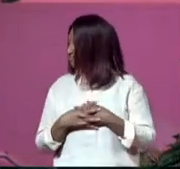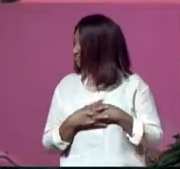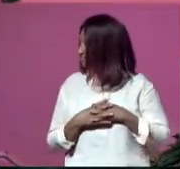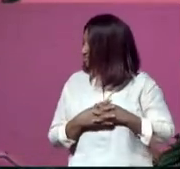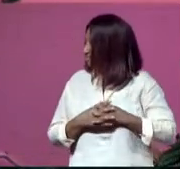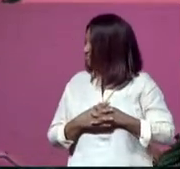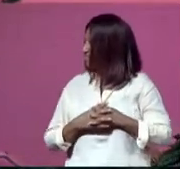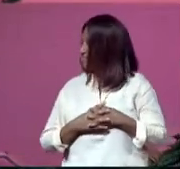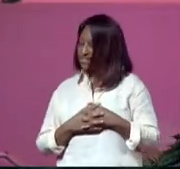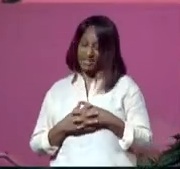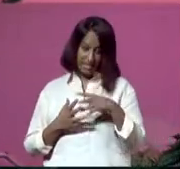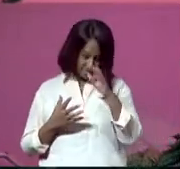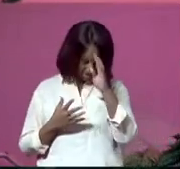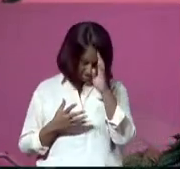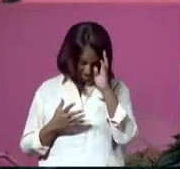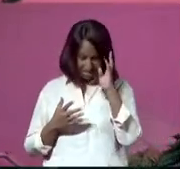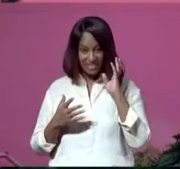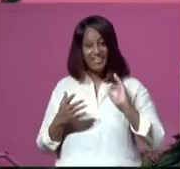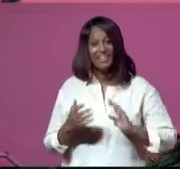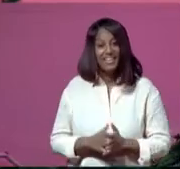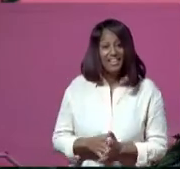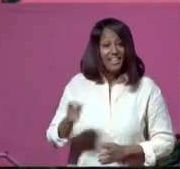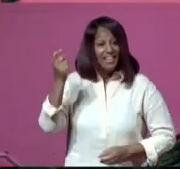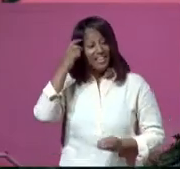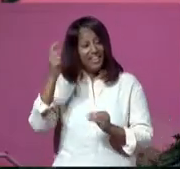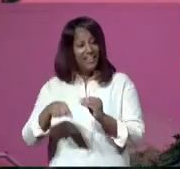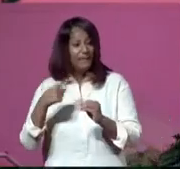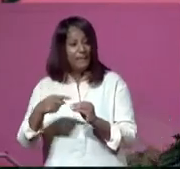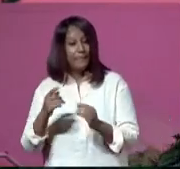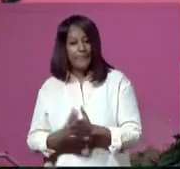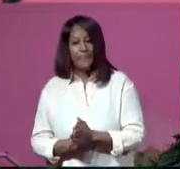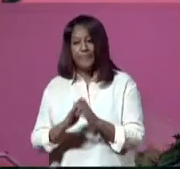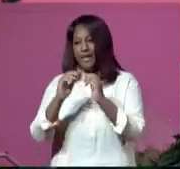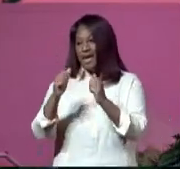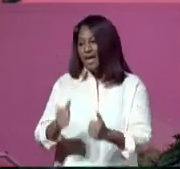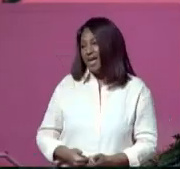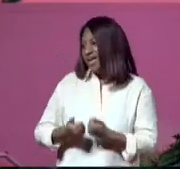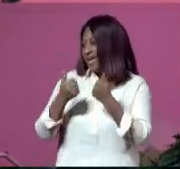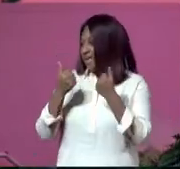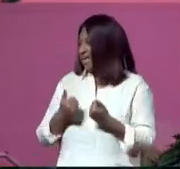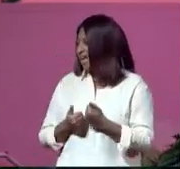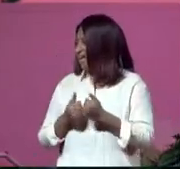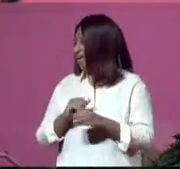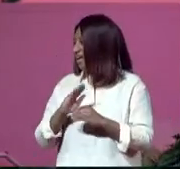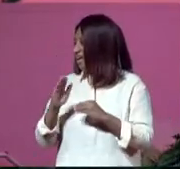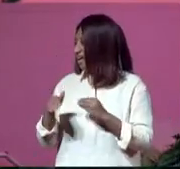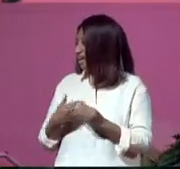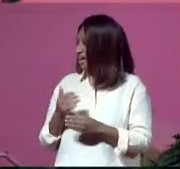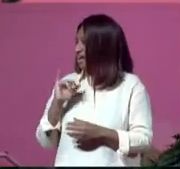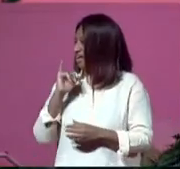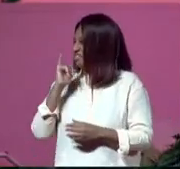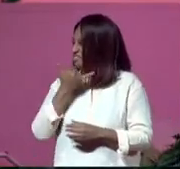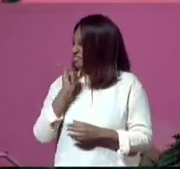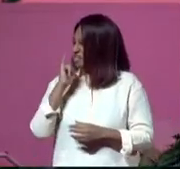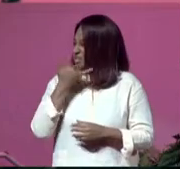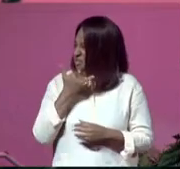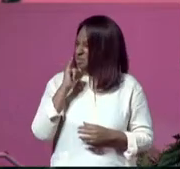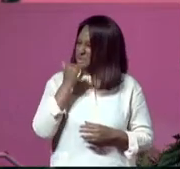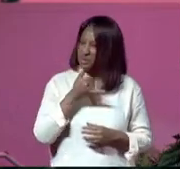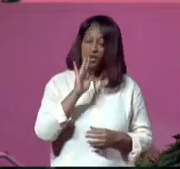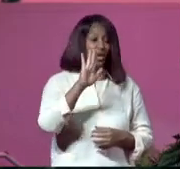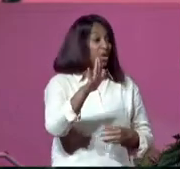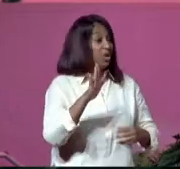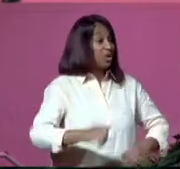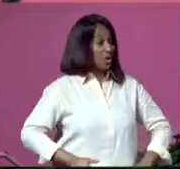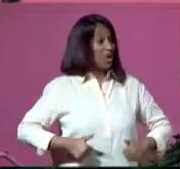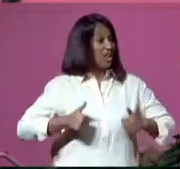I mean, think about how flawed and jacked up your